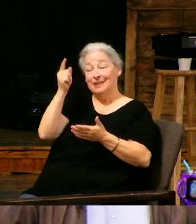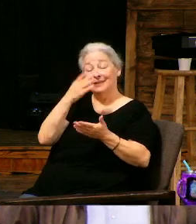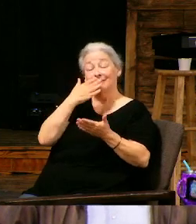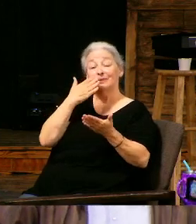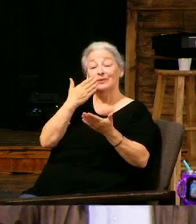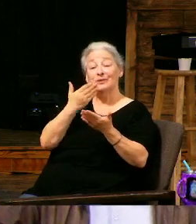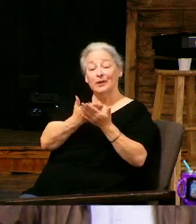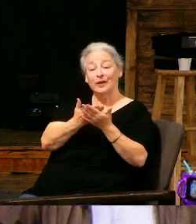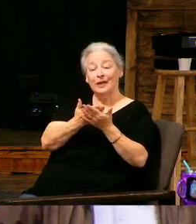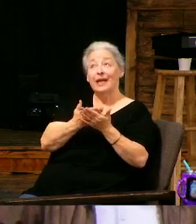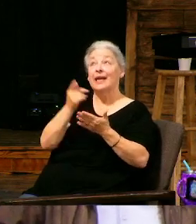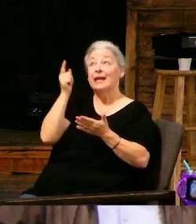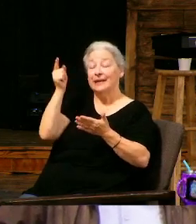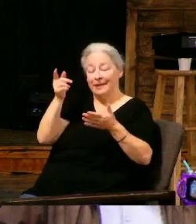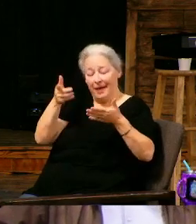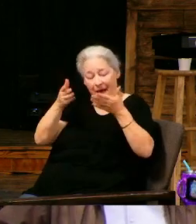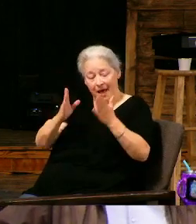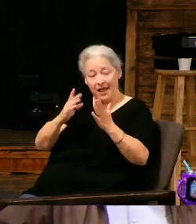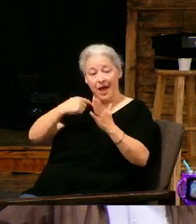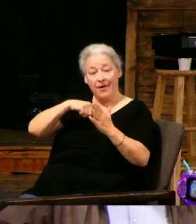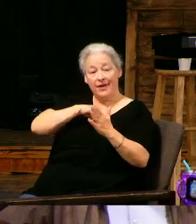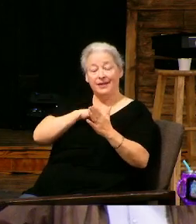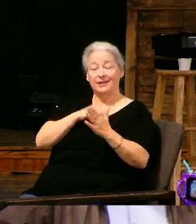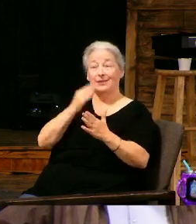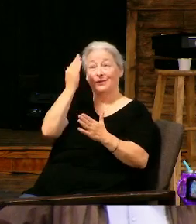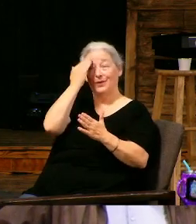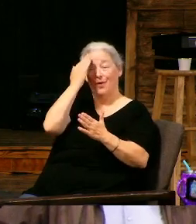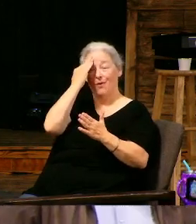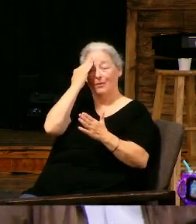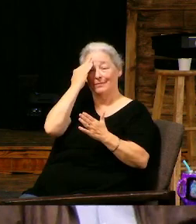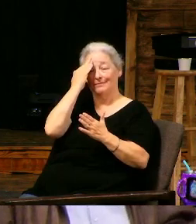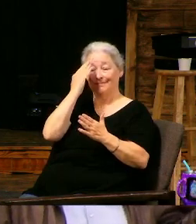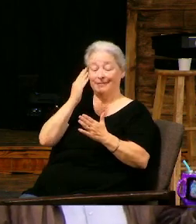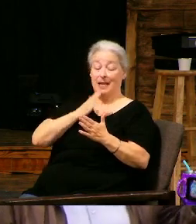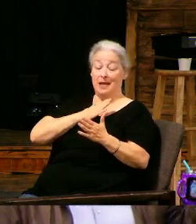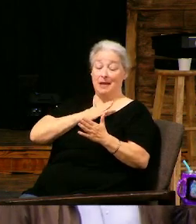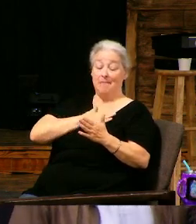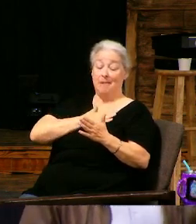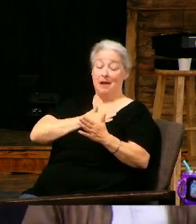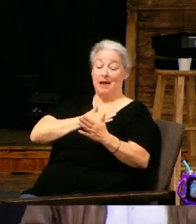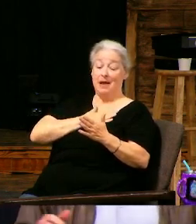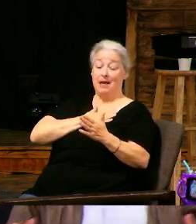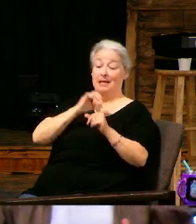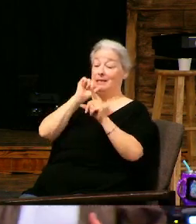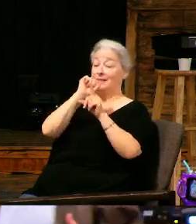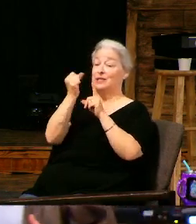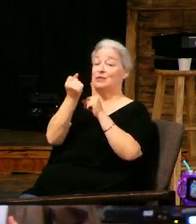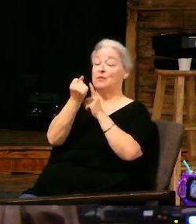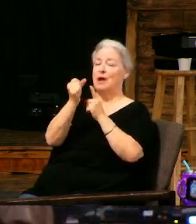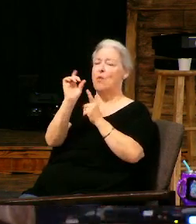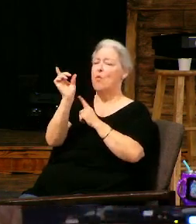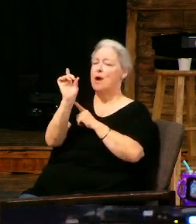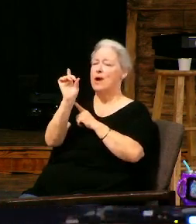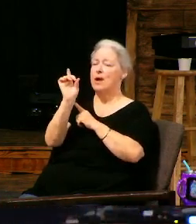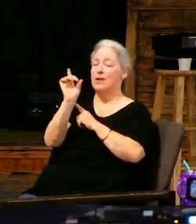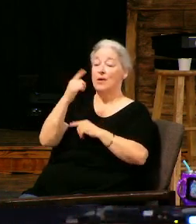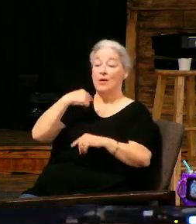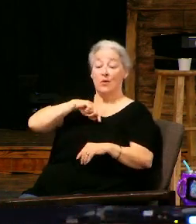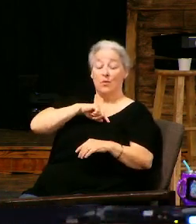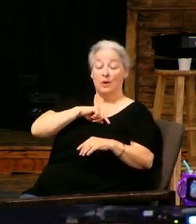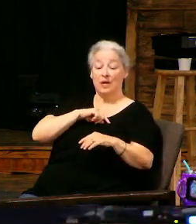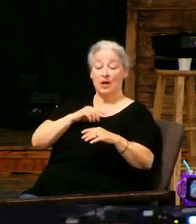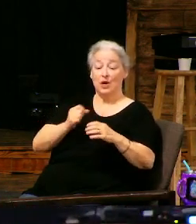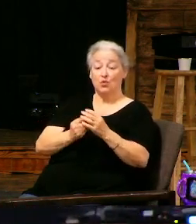he enables us to know where we stand. I mean, are we growing spiritually? Are we